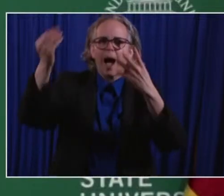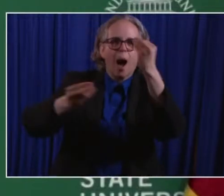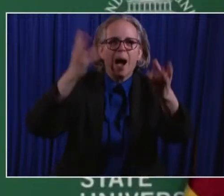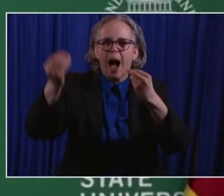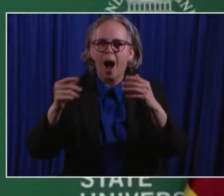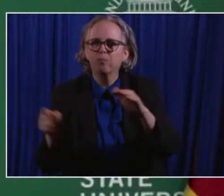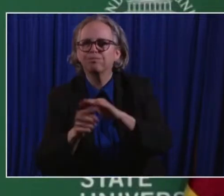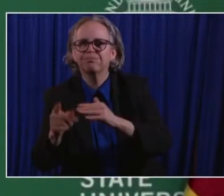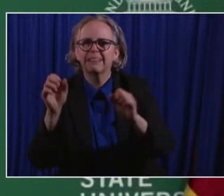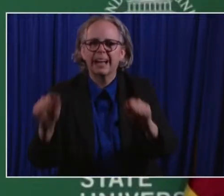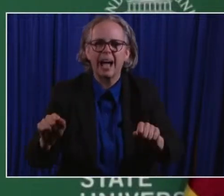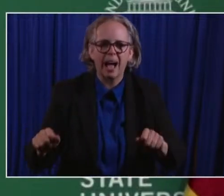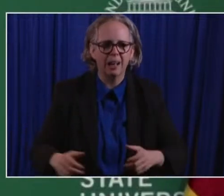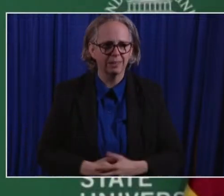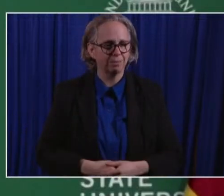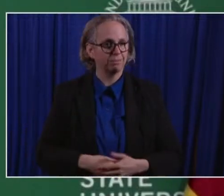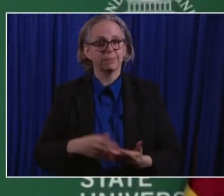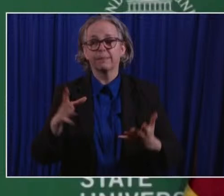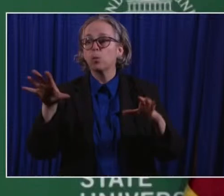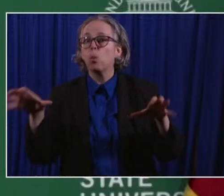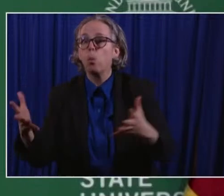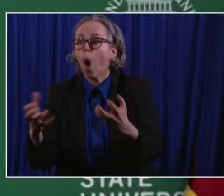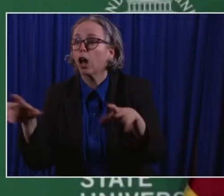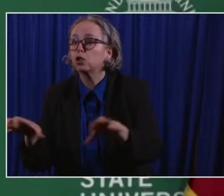to get the vaccine.